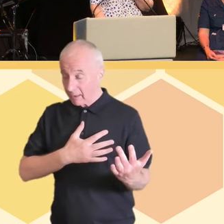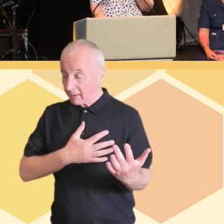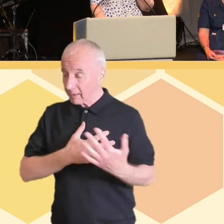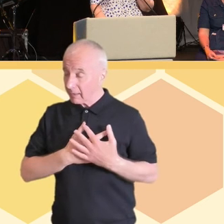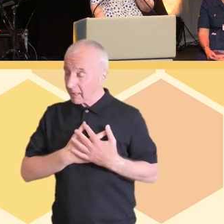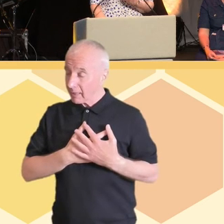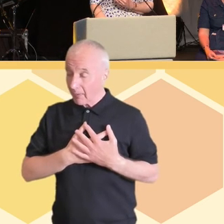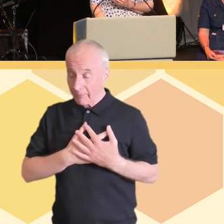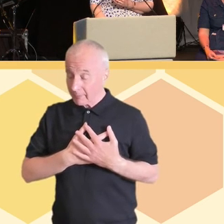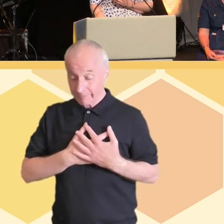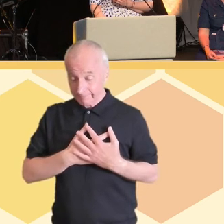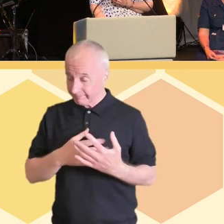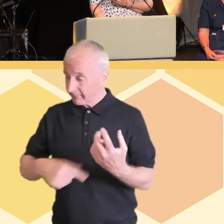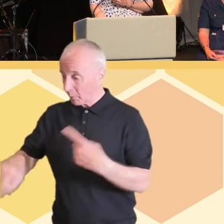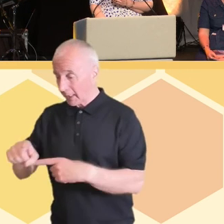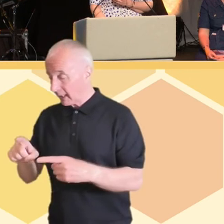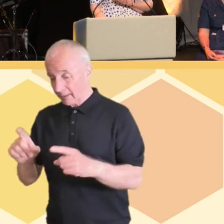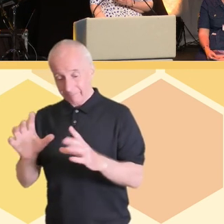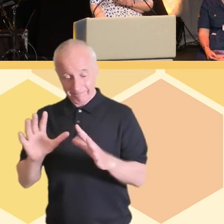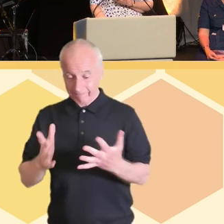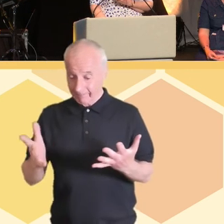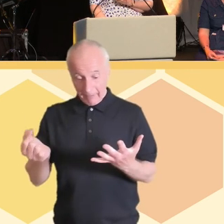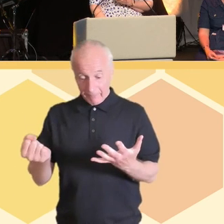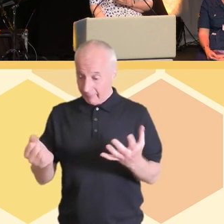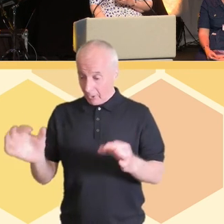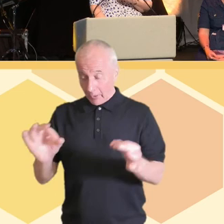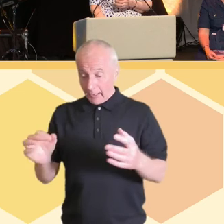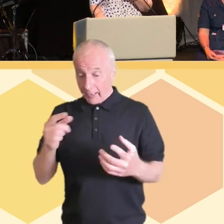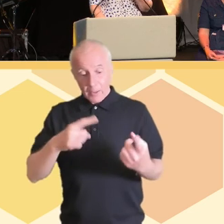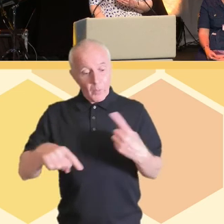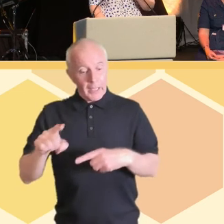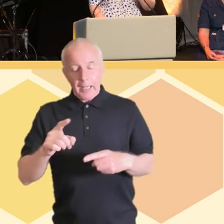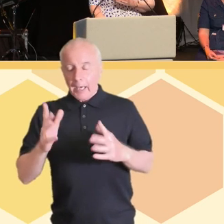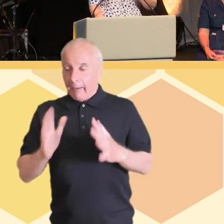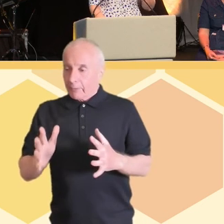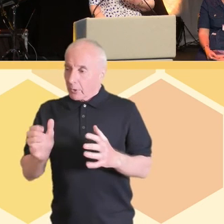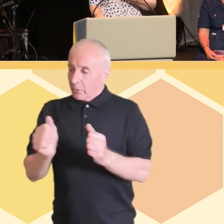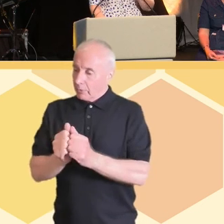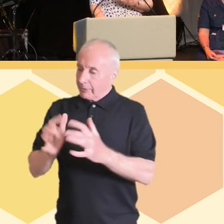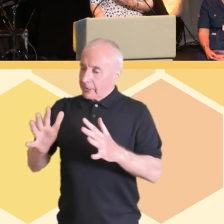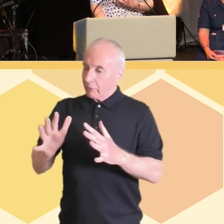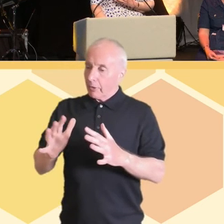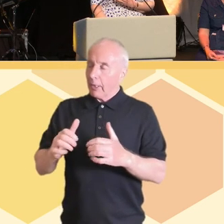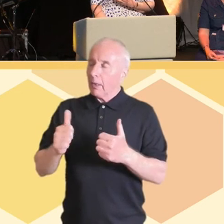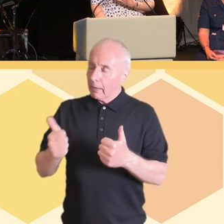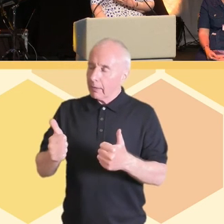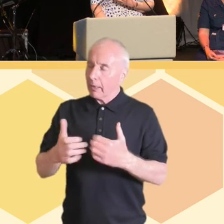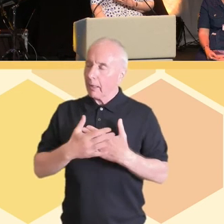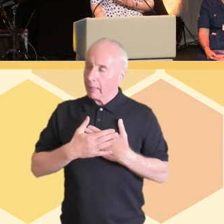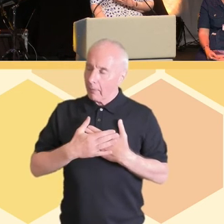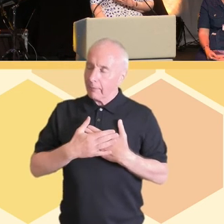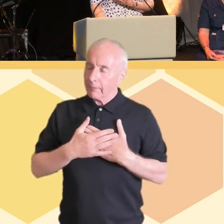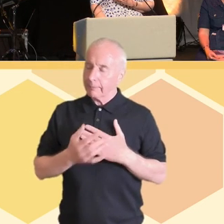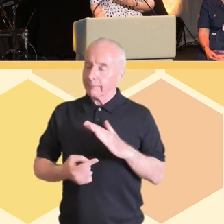to disagree well in love and to demonstrate and to be a prophetic symbol in our